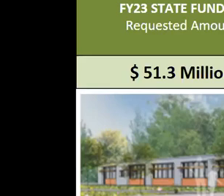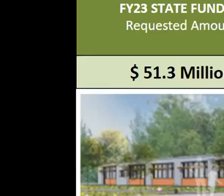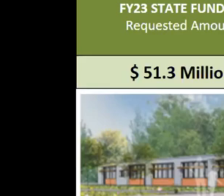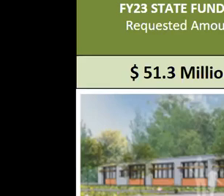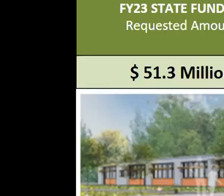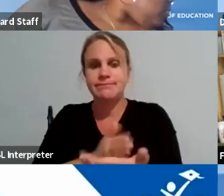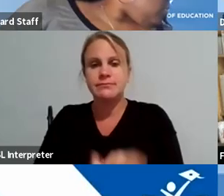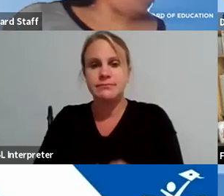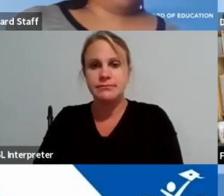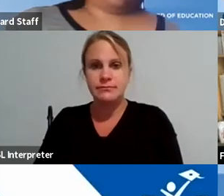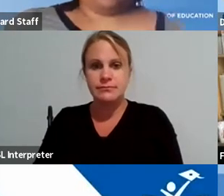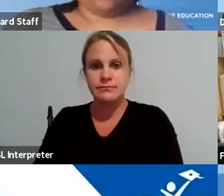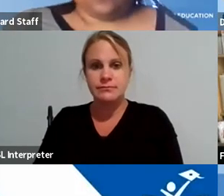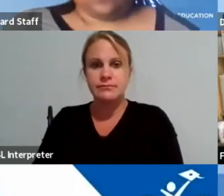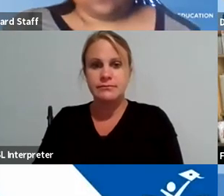our